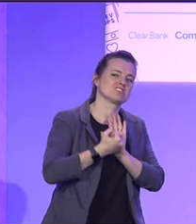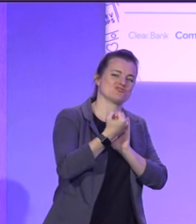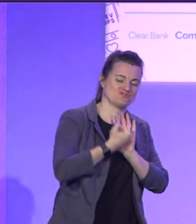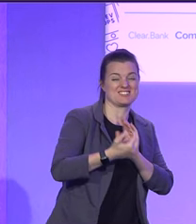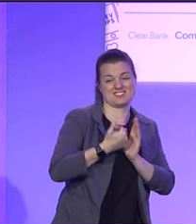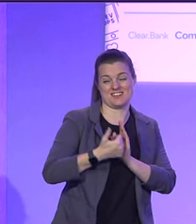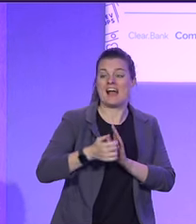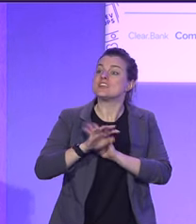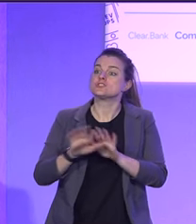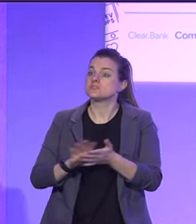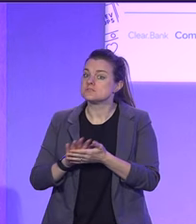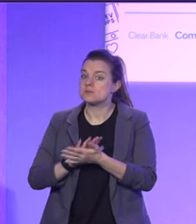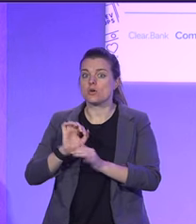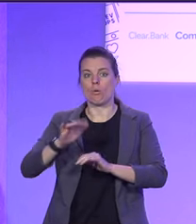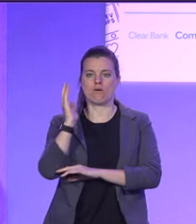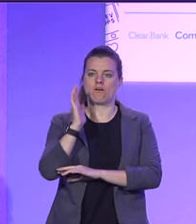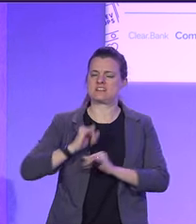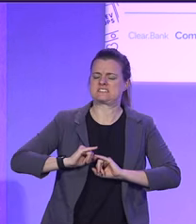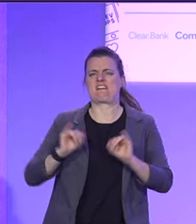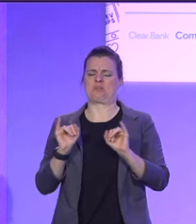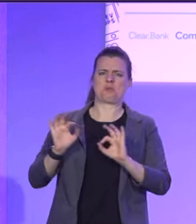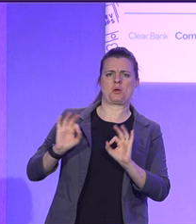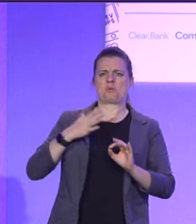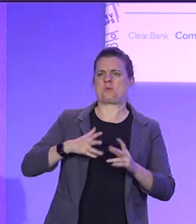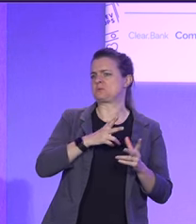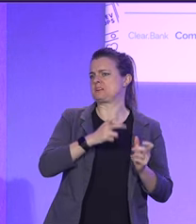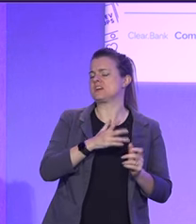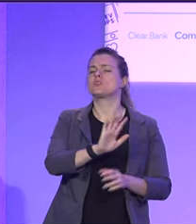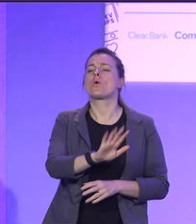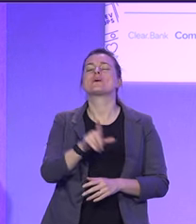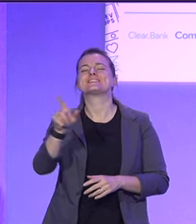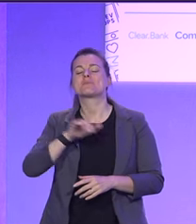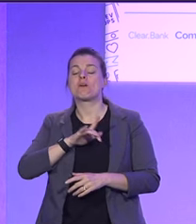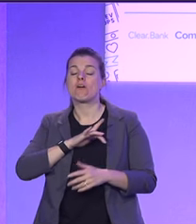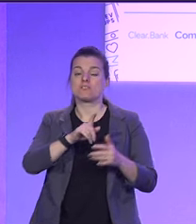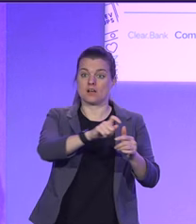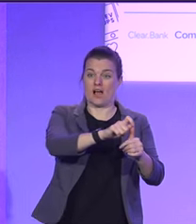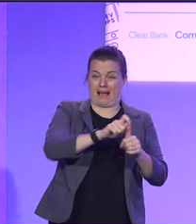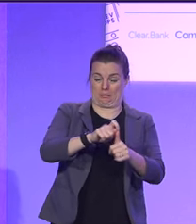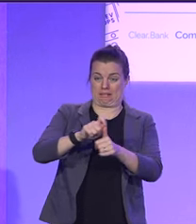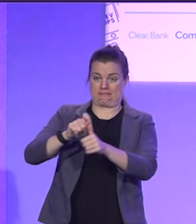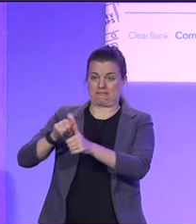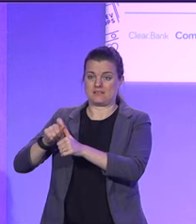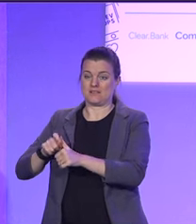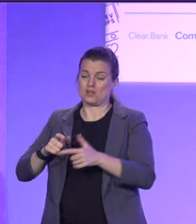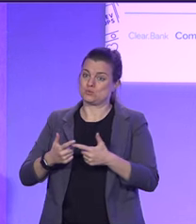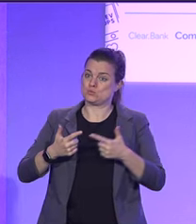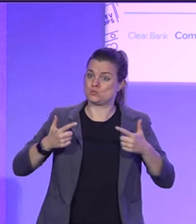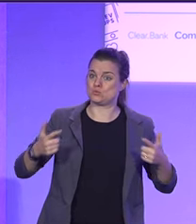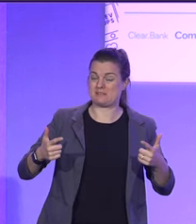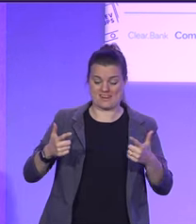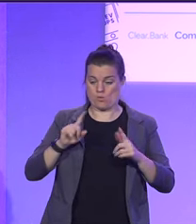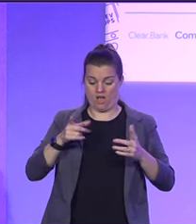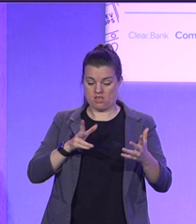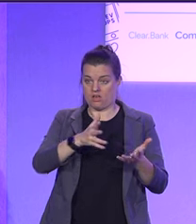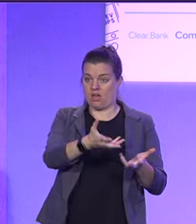that no one wants to hear it. Number one, we get more submissions than we have spots for speakers, so you will get turned down. Number two,